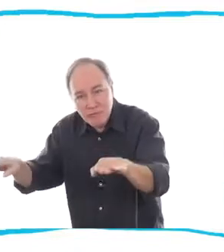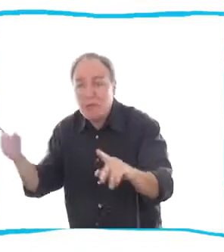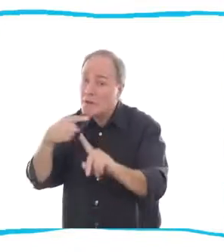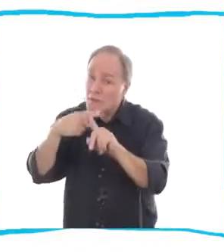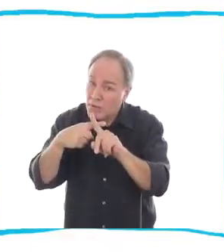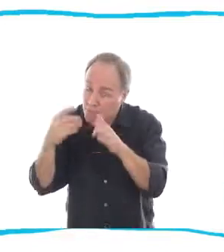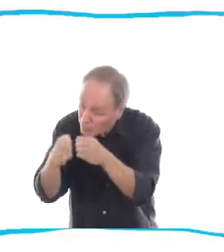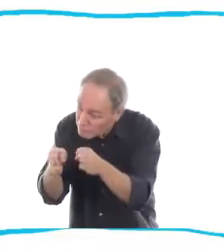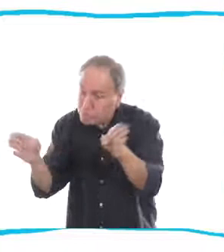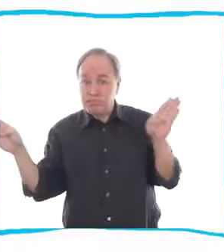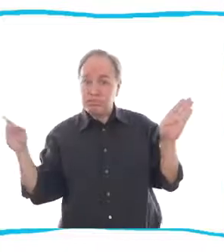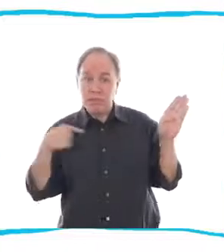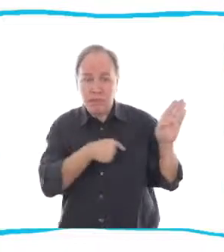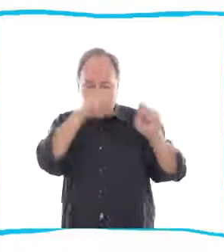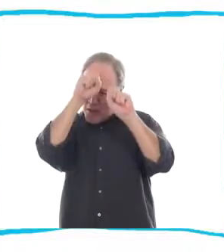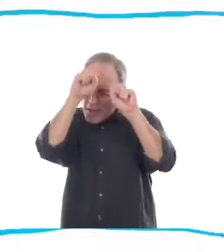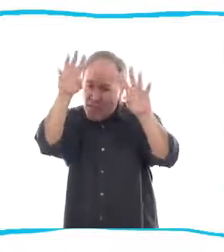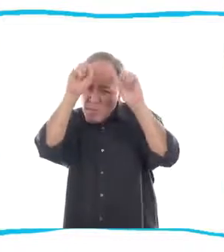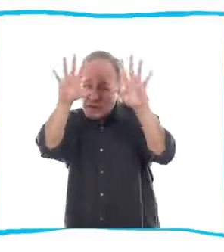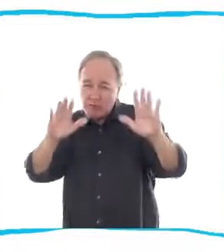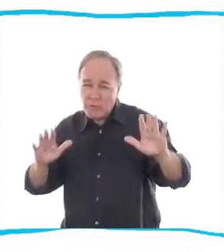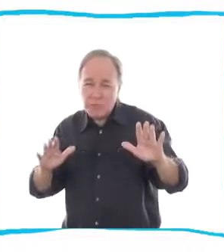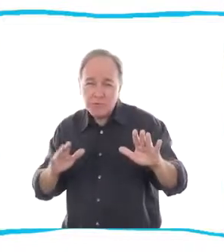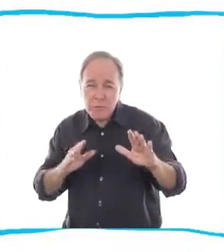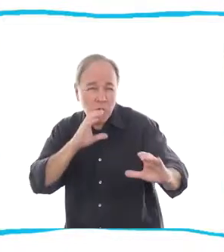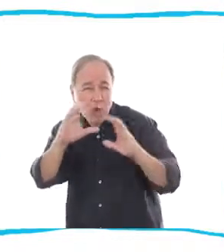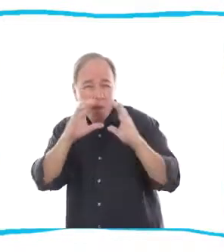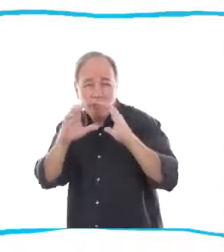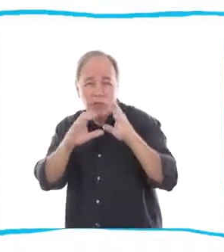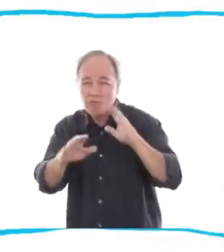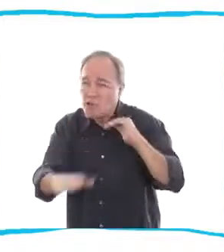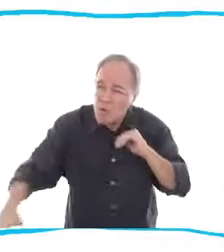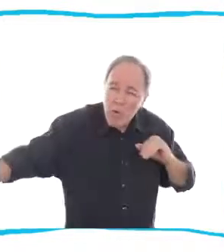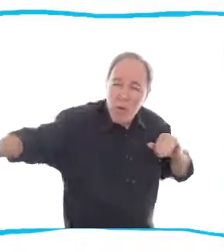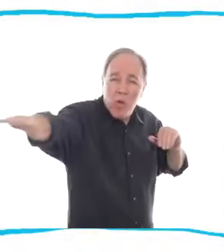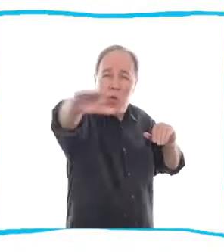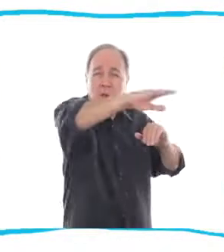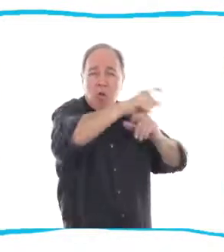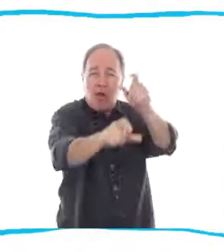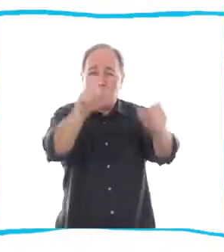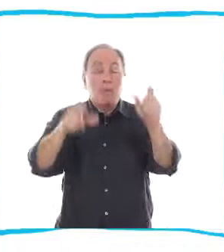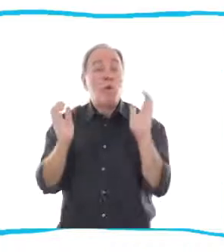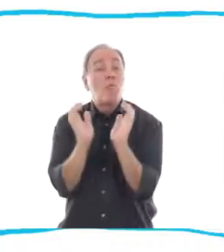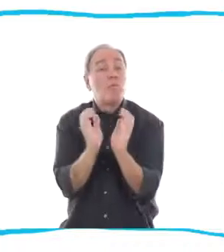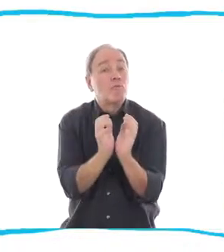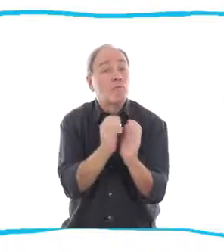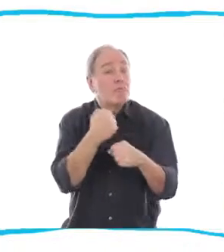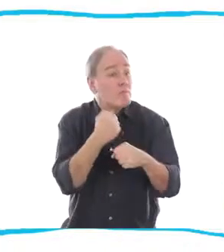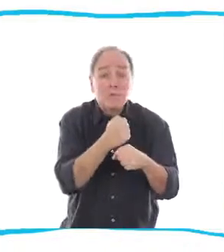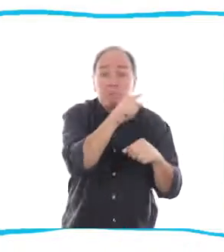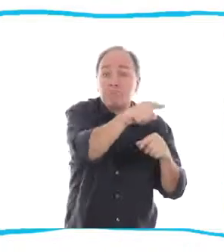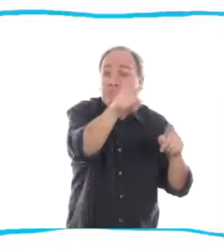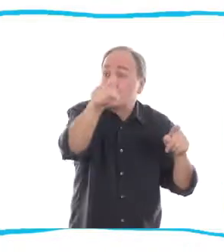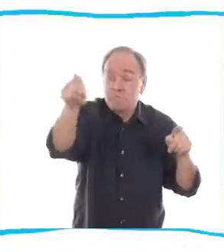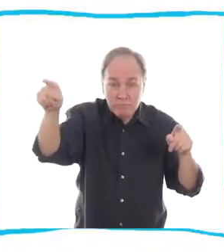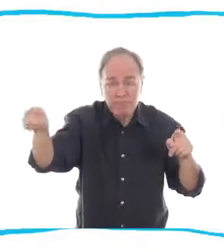expand our reach, our voice, and to engage everyone in every one of our countries,